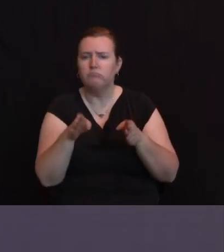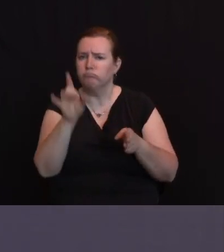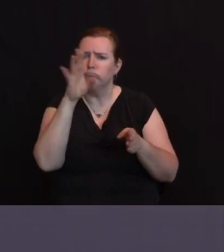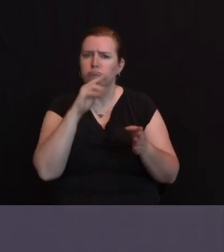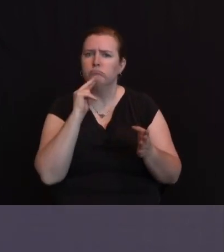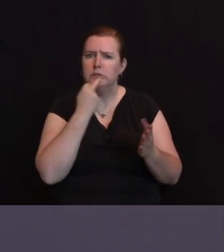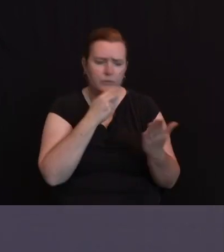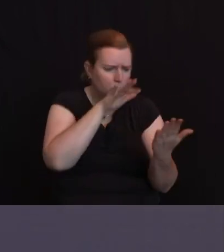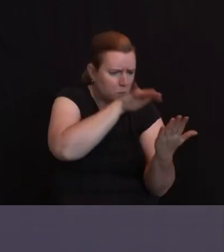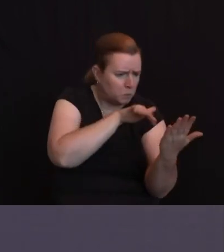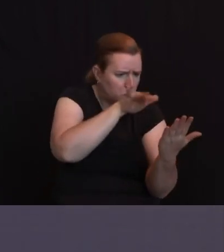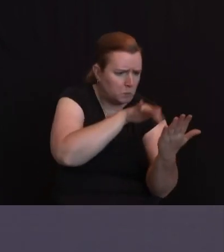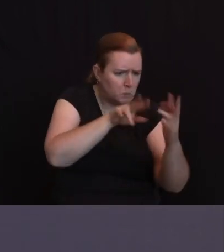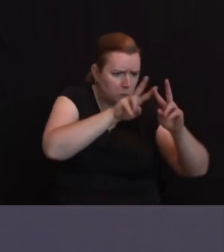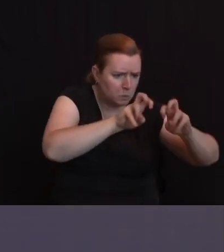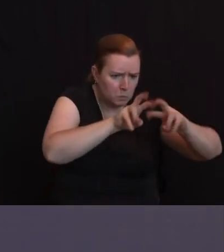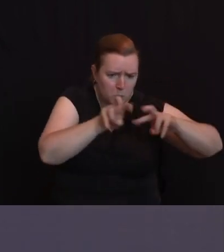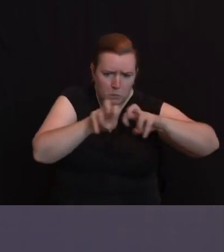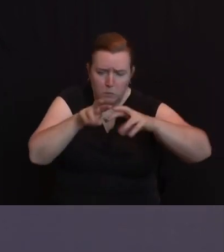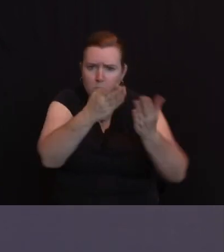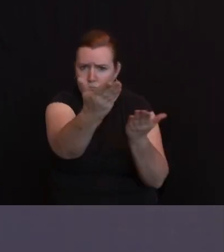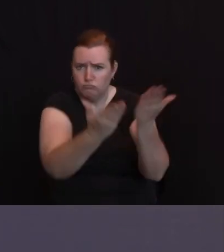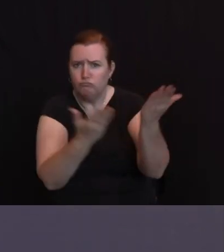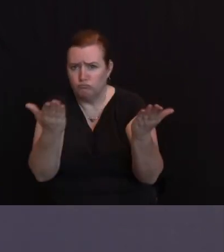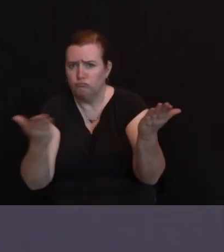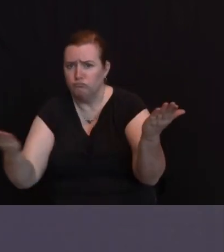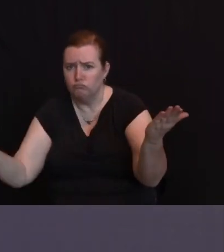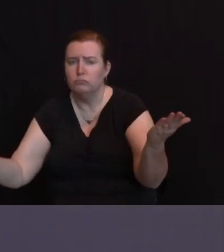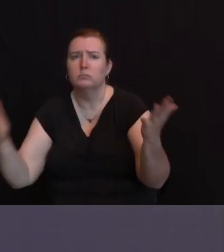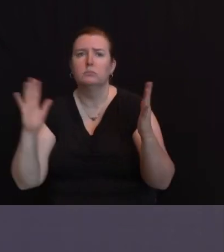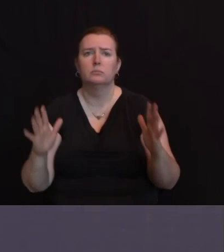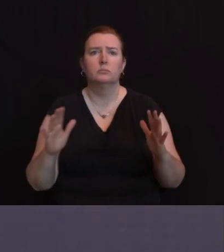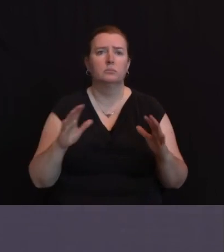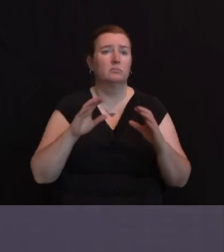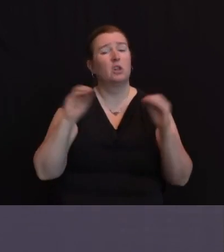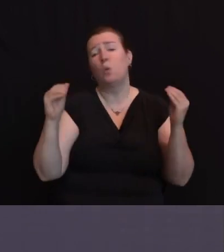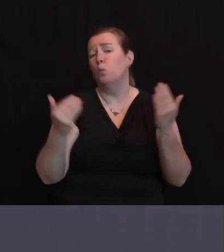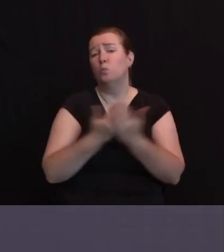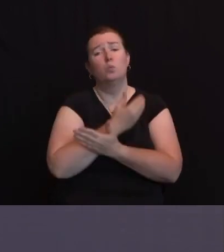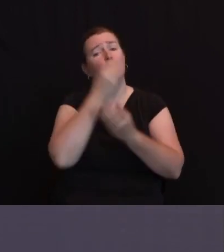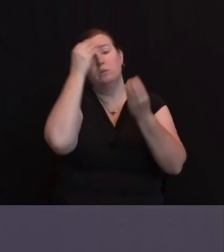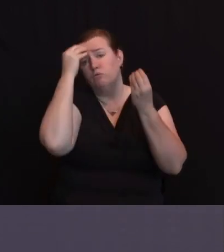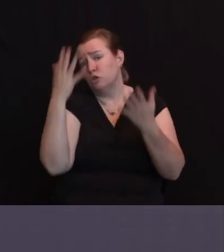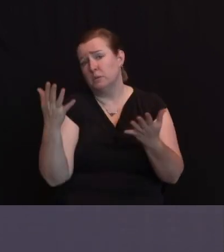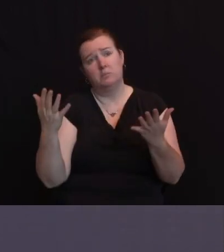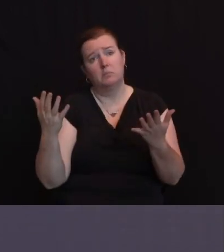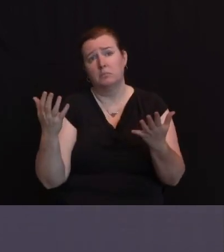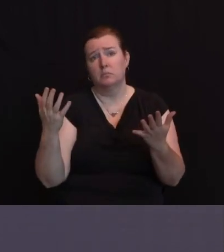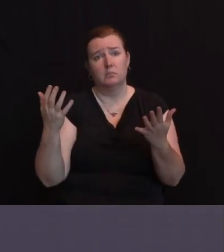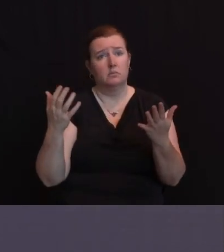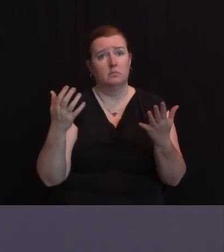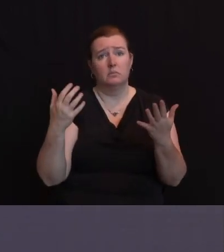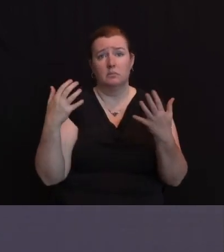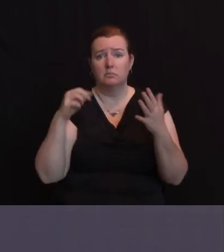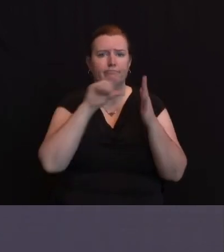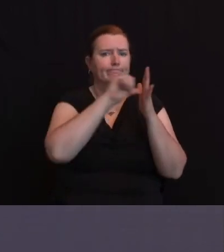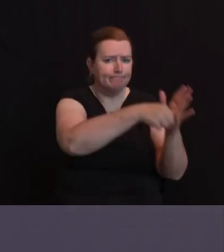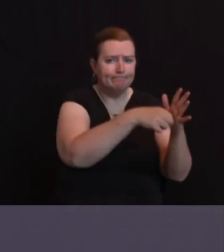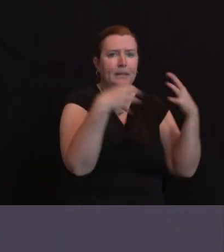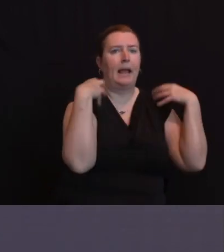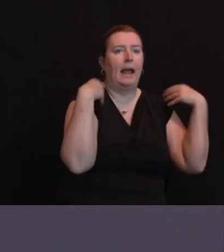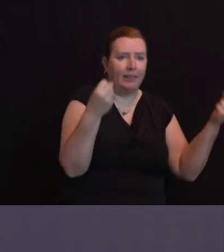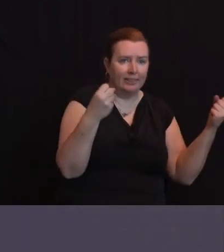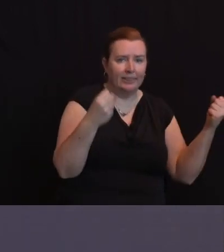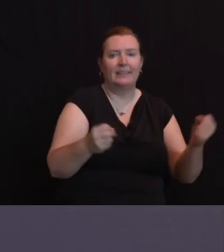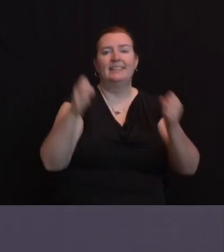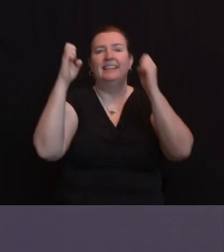would hope we would. And there's no new news to report on that front other than to reiterate health, education, equity are the 3